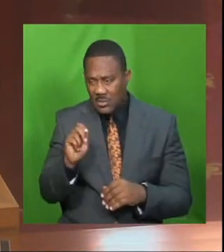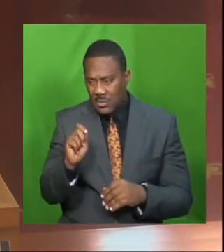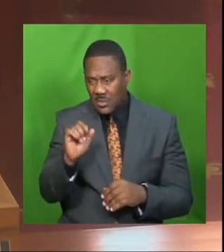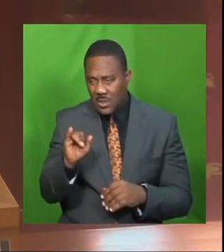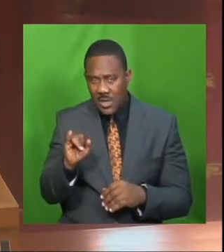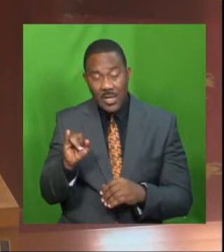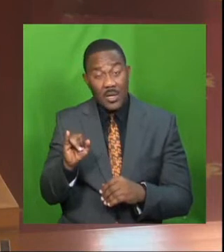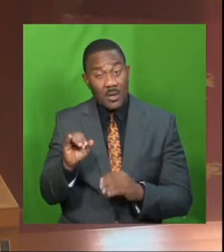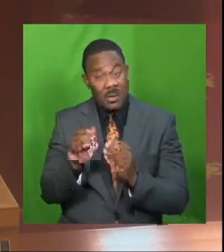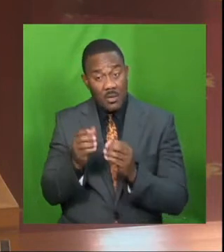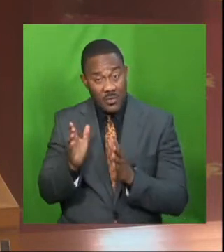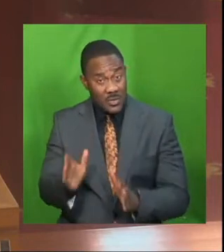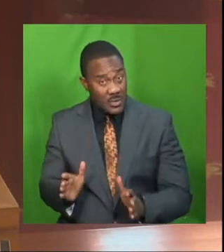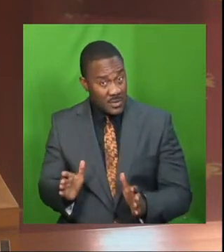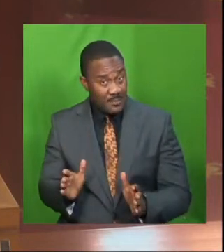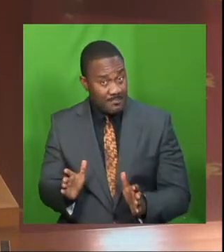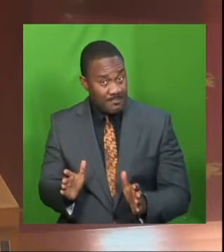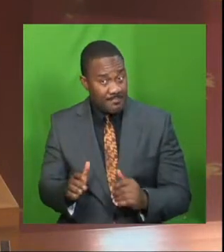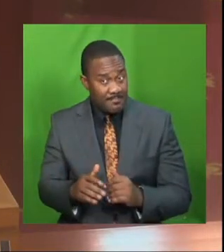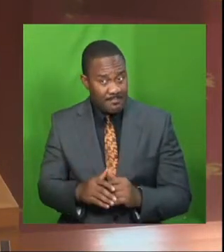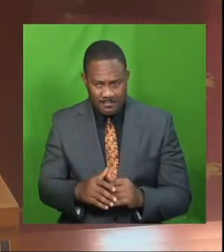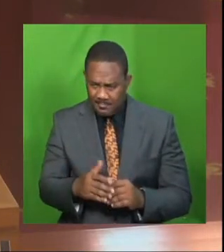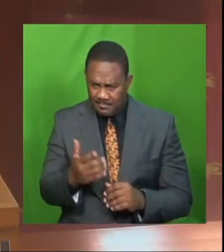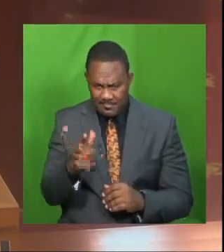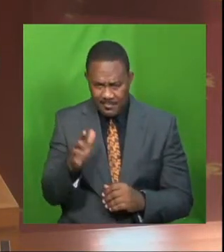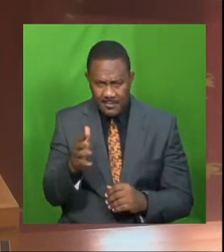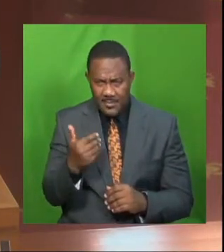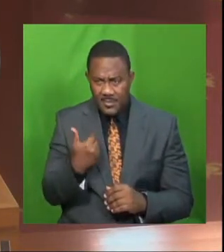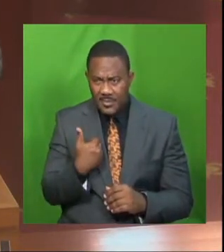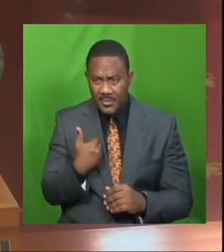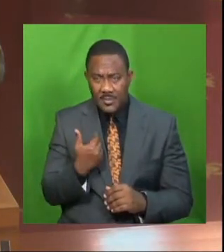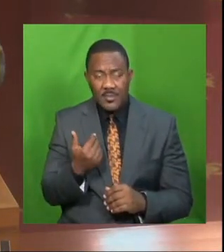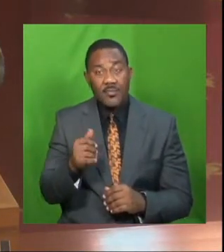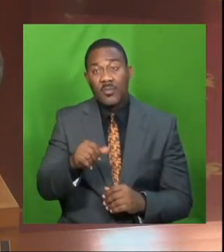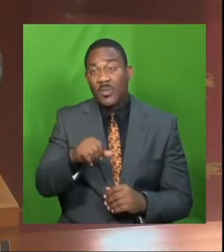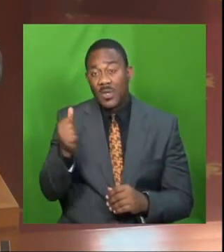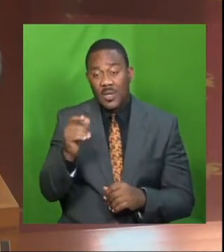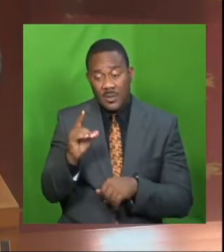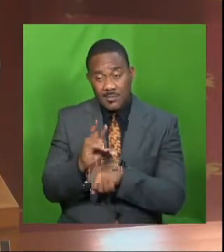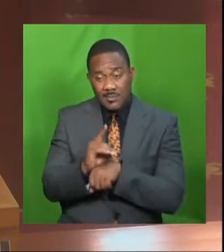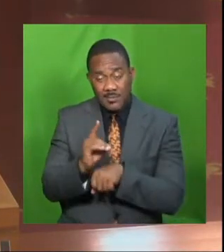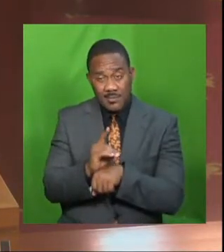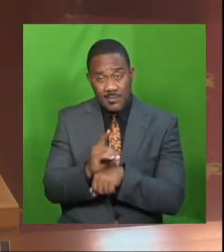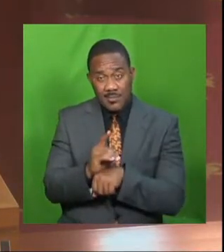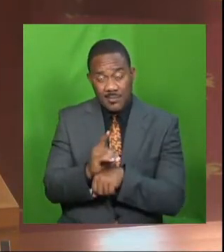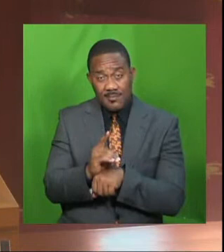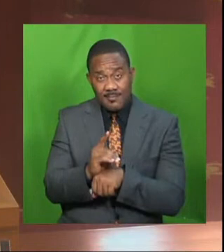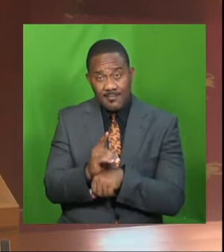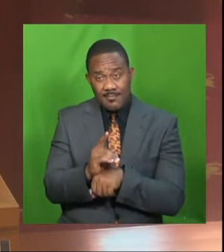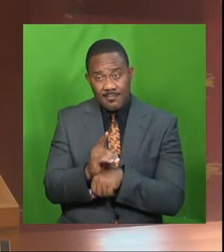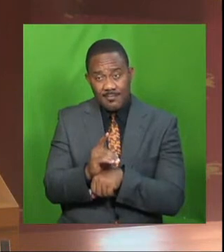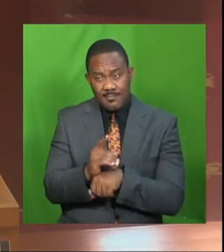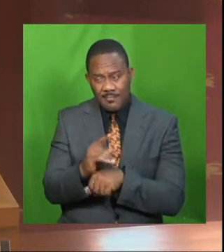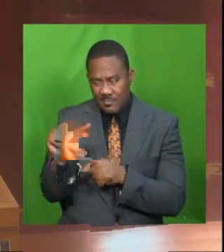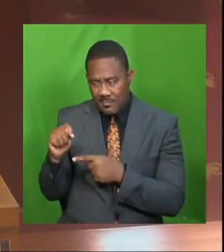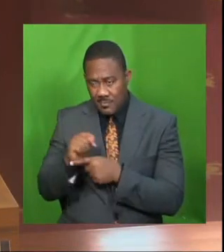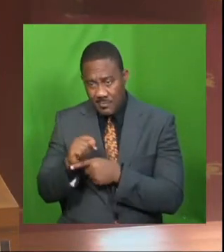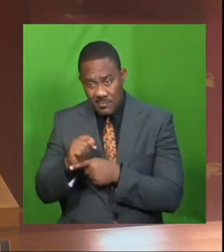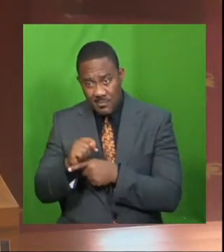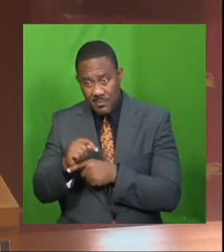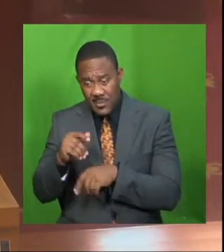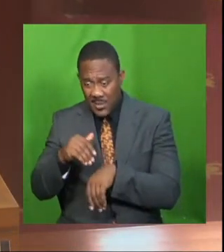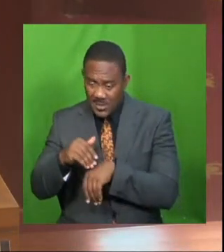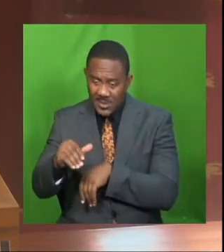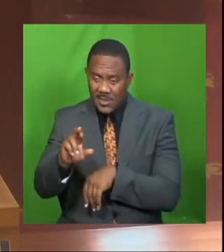to requests. Already available officers who handle other duties within these institutions have been trained and designated